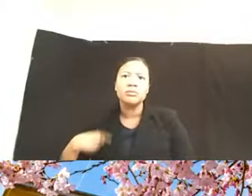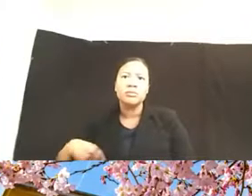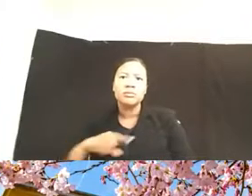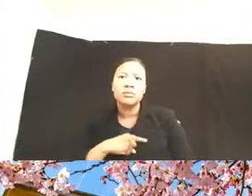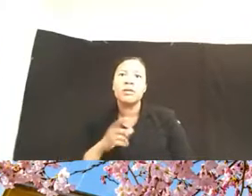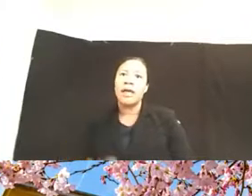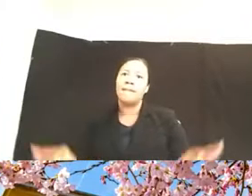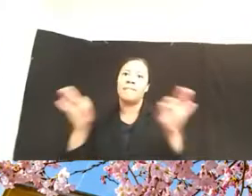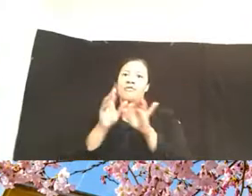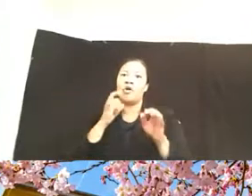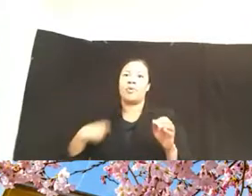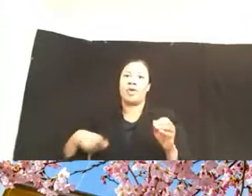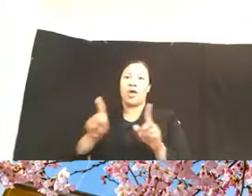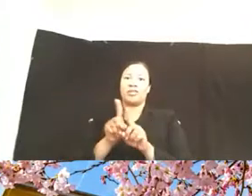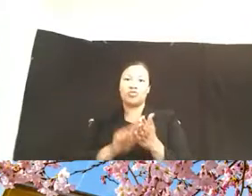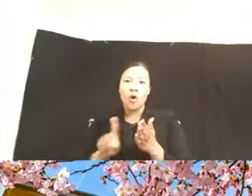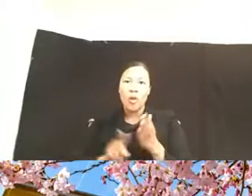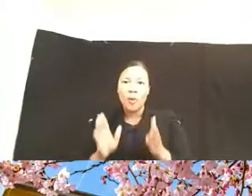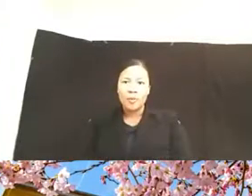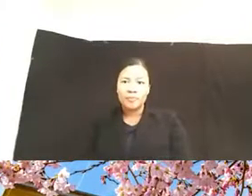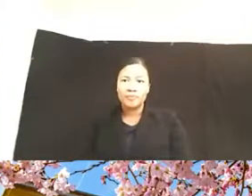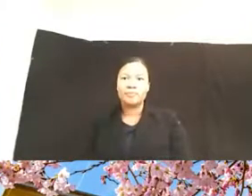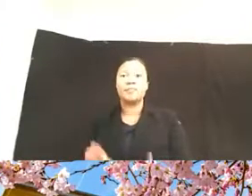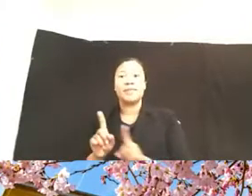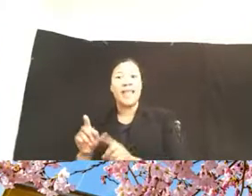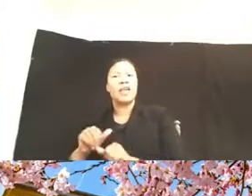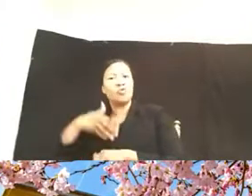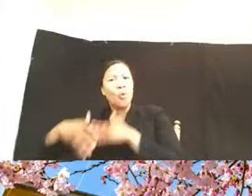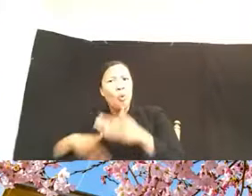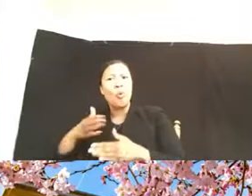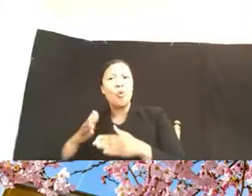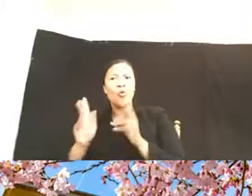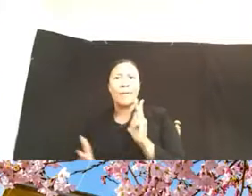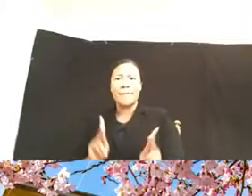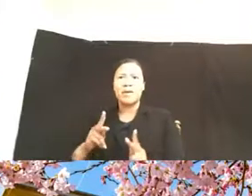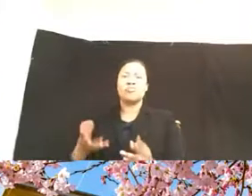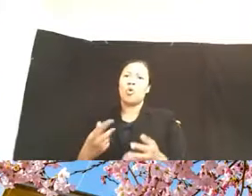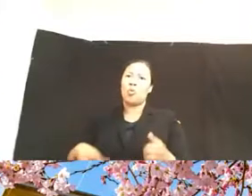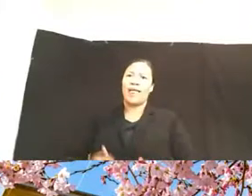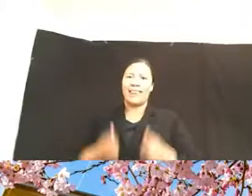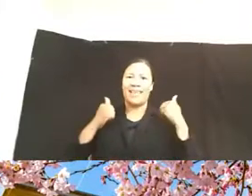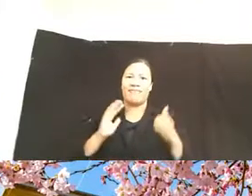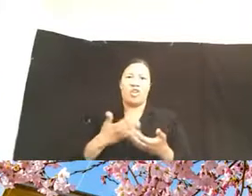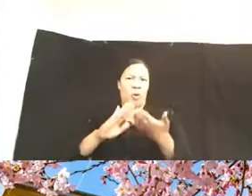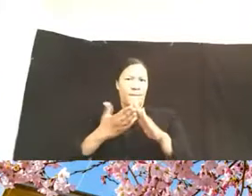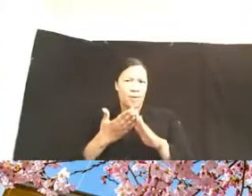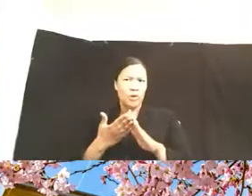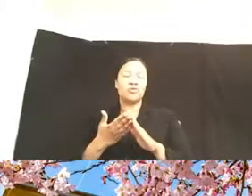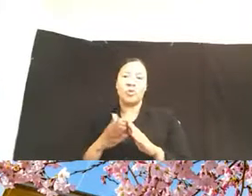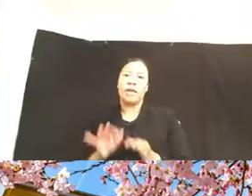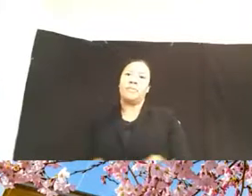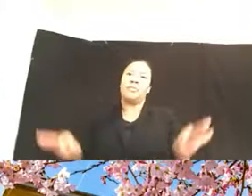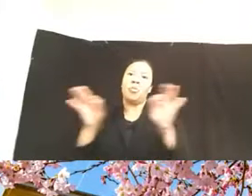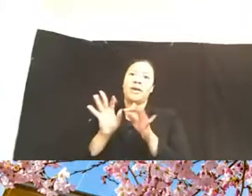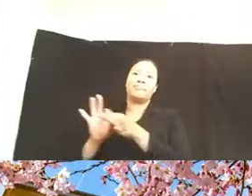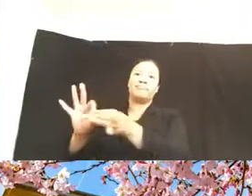also notably as social beings embedded in the communities of which we're a part. I'd like to share with you a brief